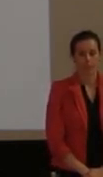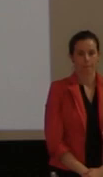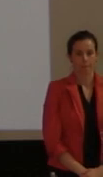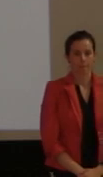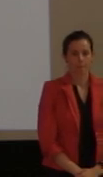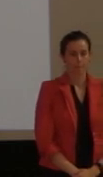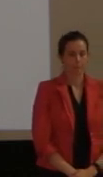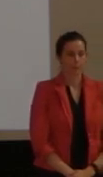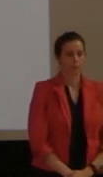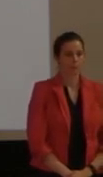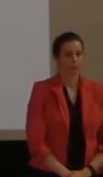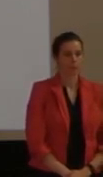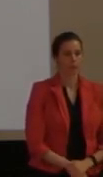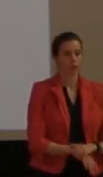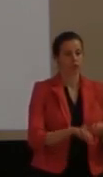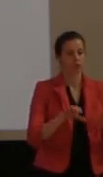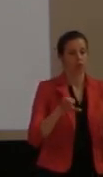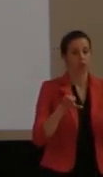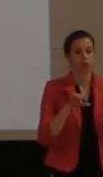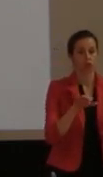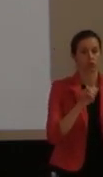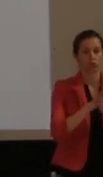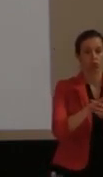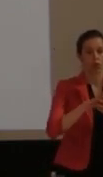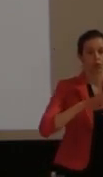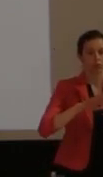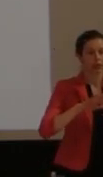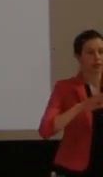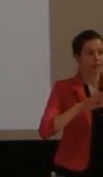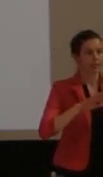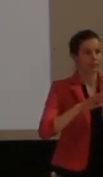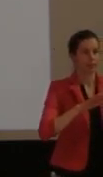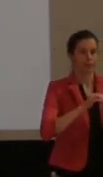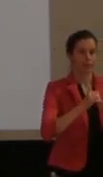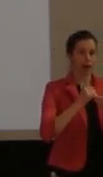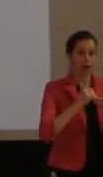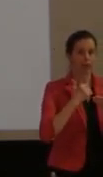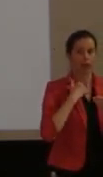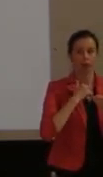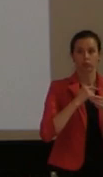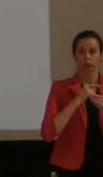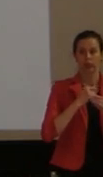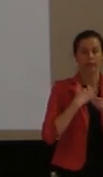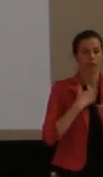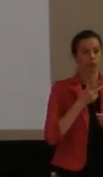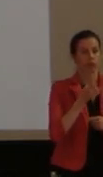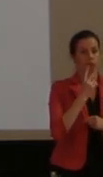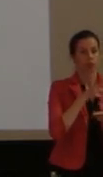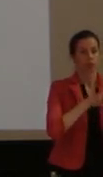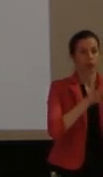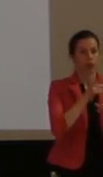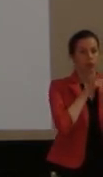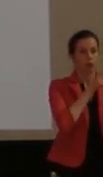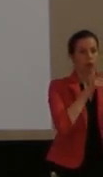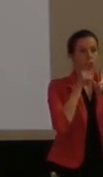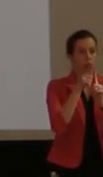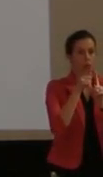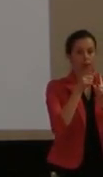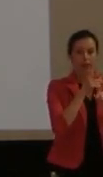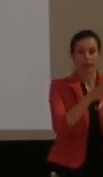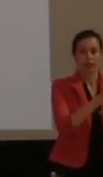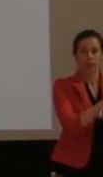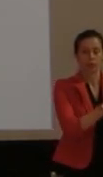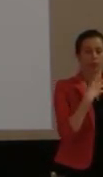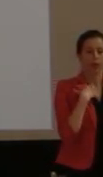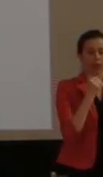So doing all of these helps us reach the two main goals, is helping libraries raise the health literacy or improve the health literacy in